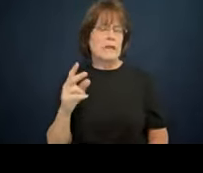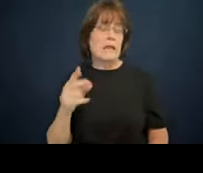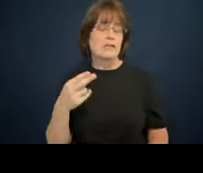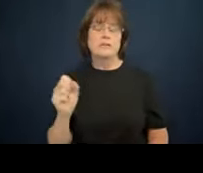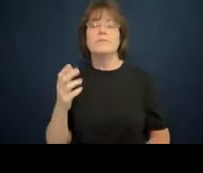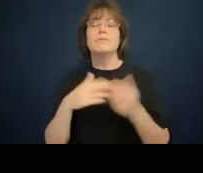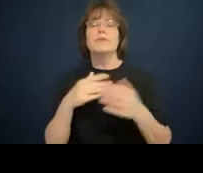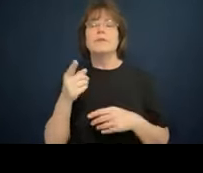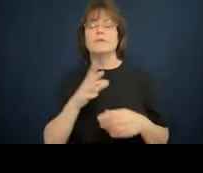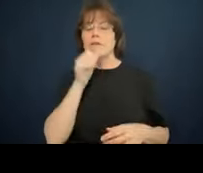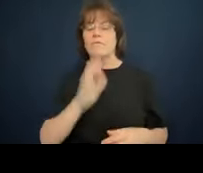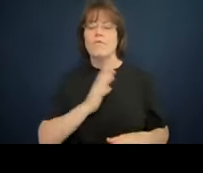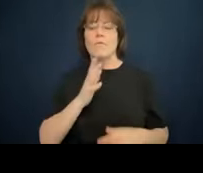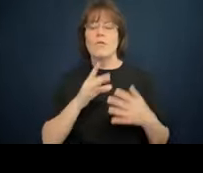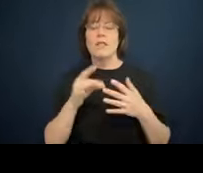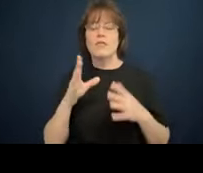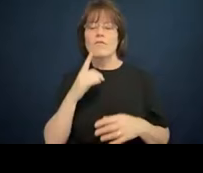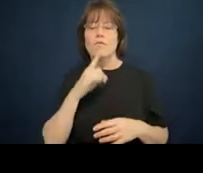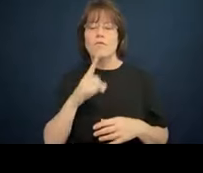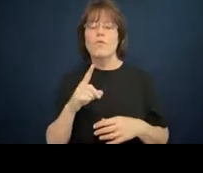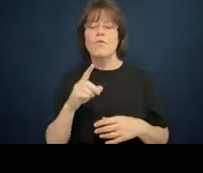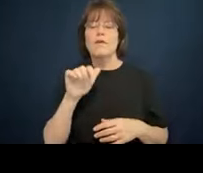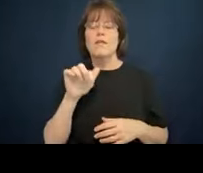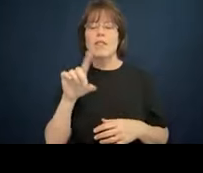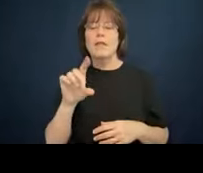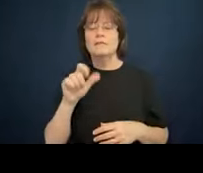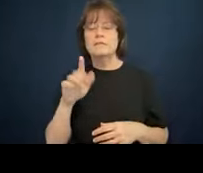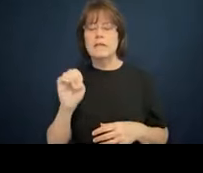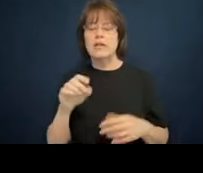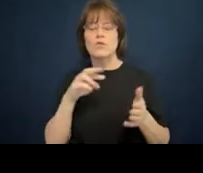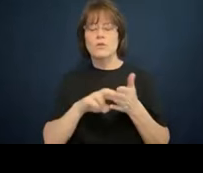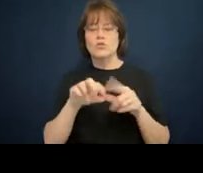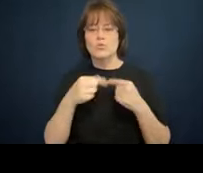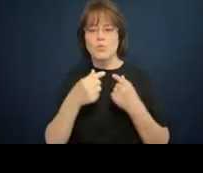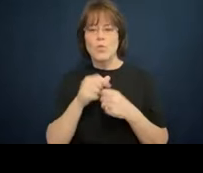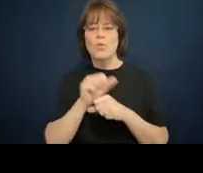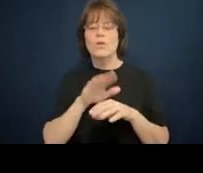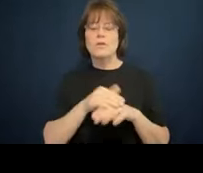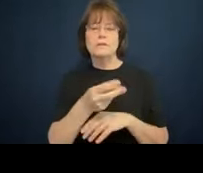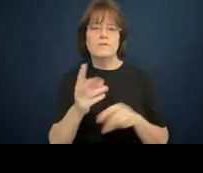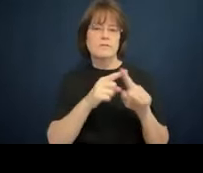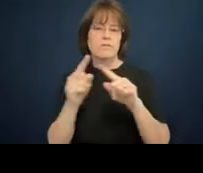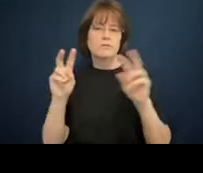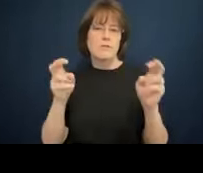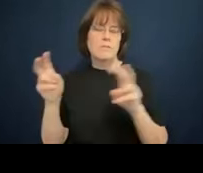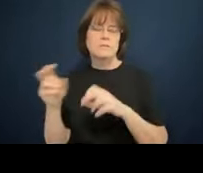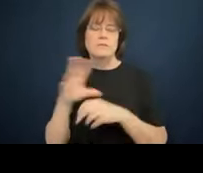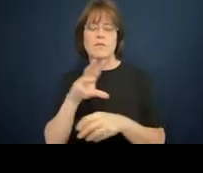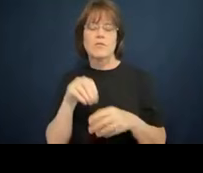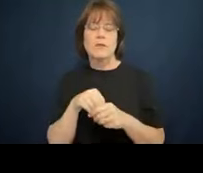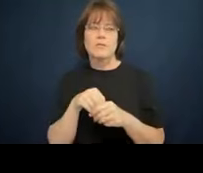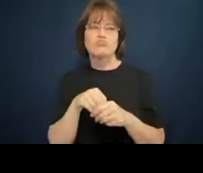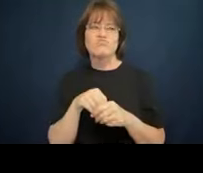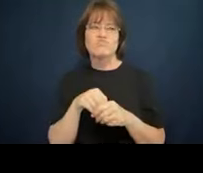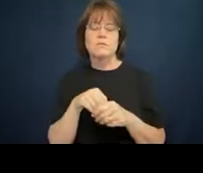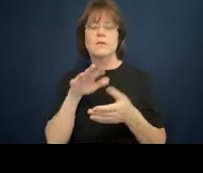of a very active and productive landslide research group. Working on a number of topics, including